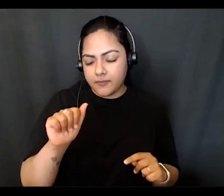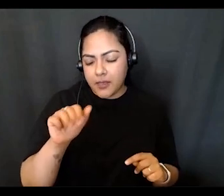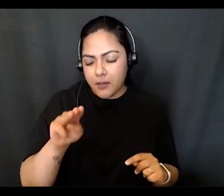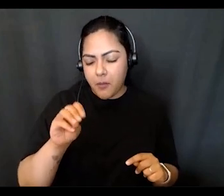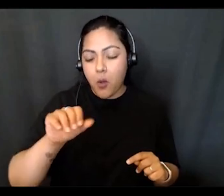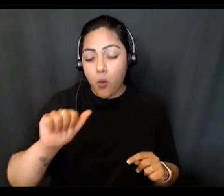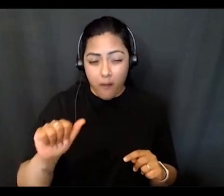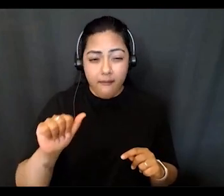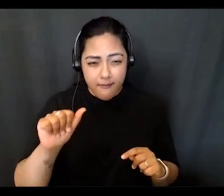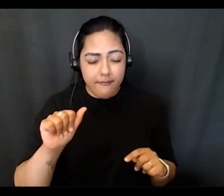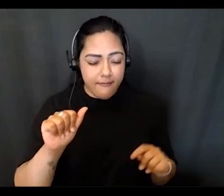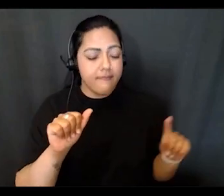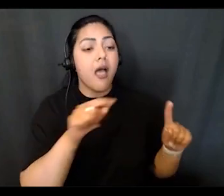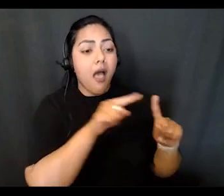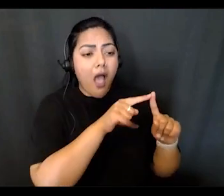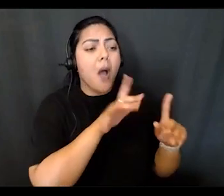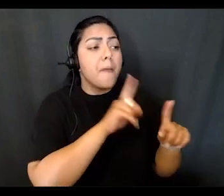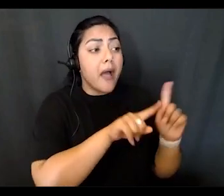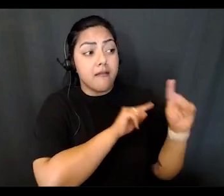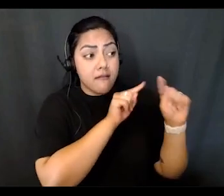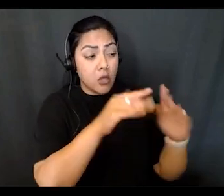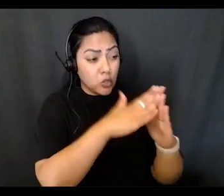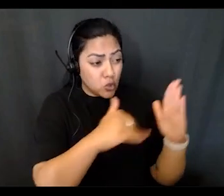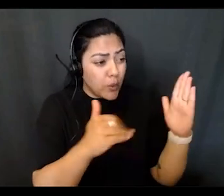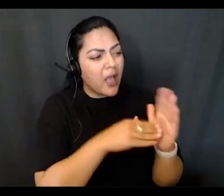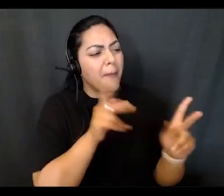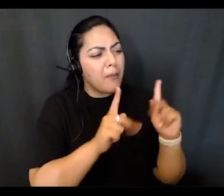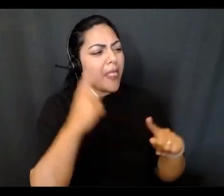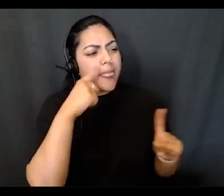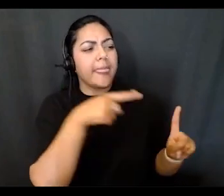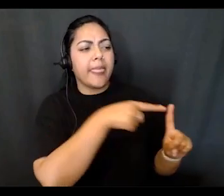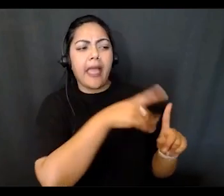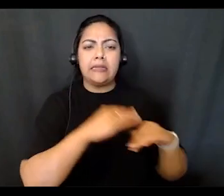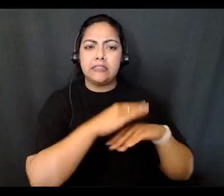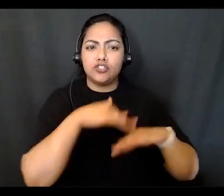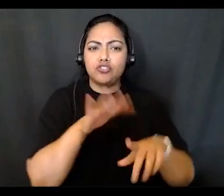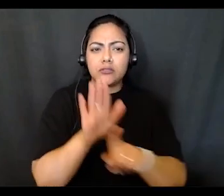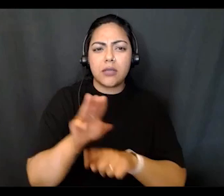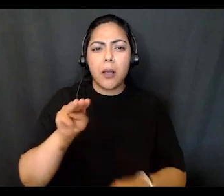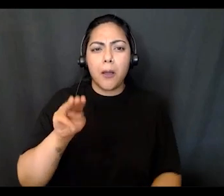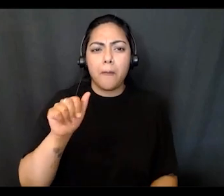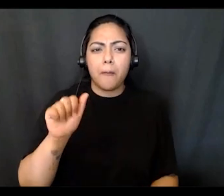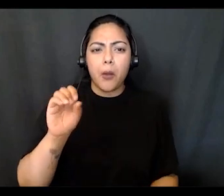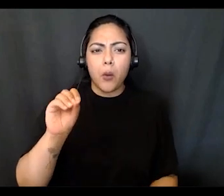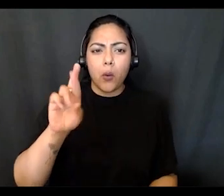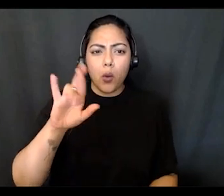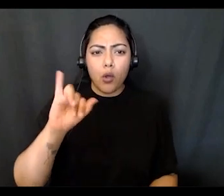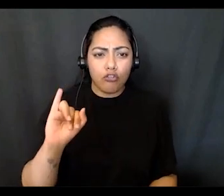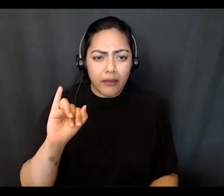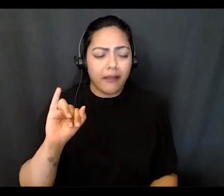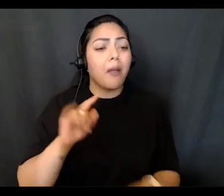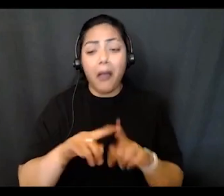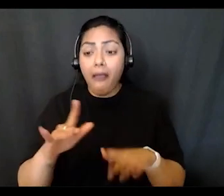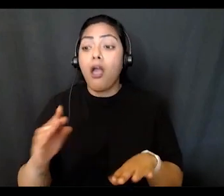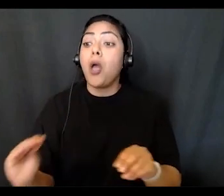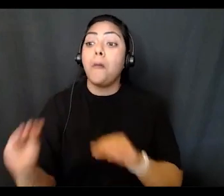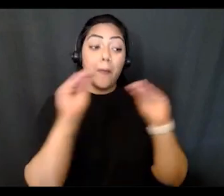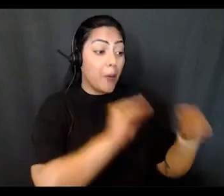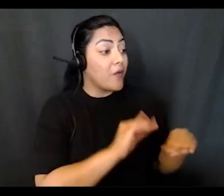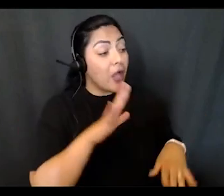Maori, and he says he gets on a plane, he goes to the States. As soon as he gets to the US, he becomes a Latinx